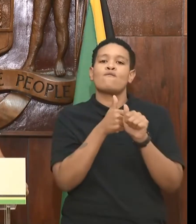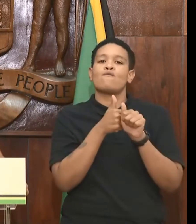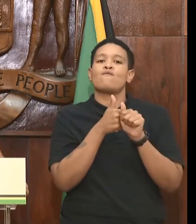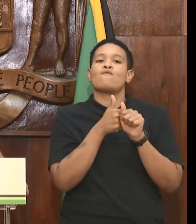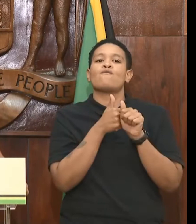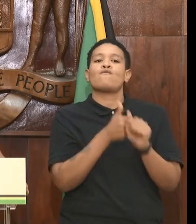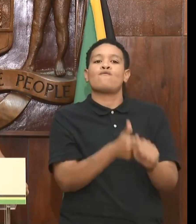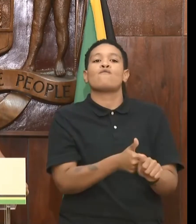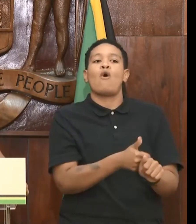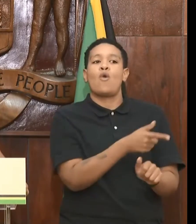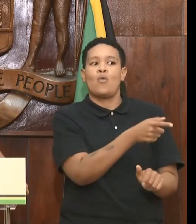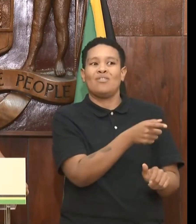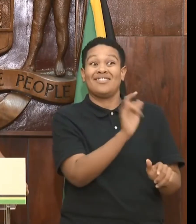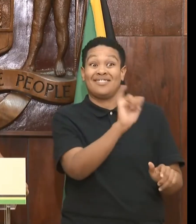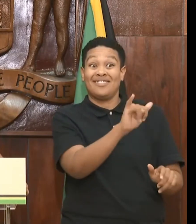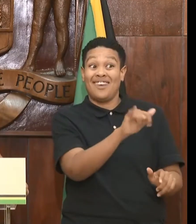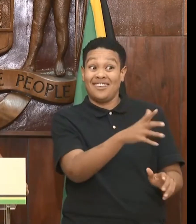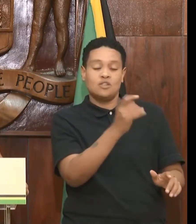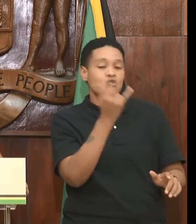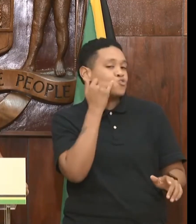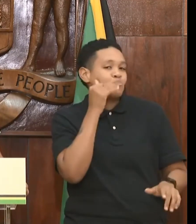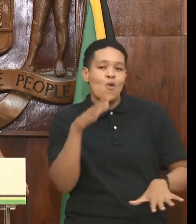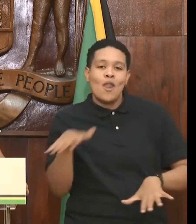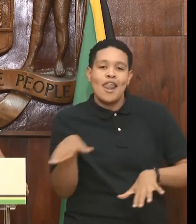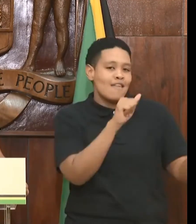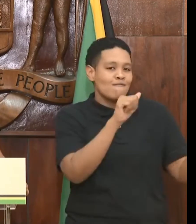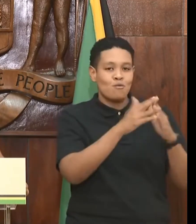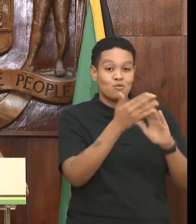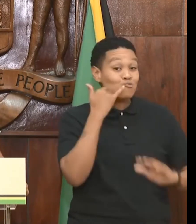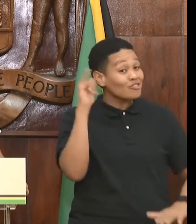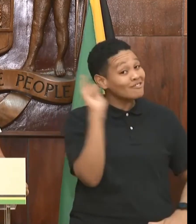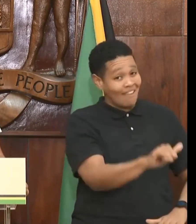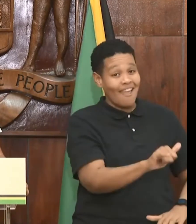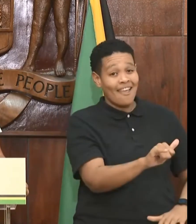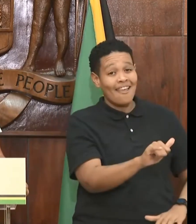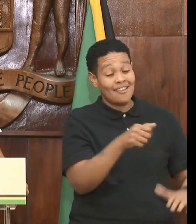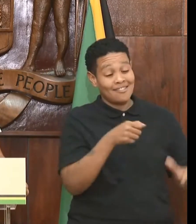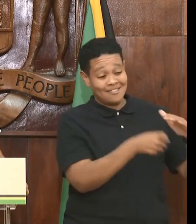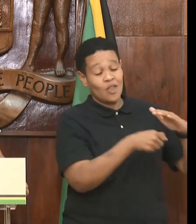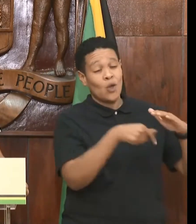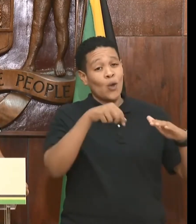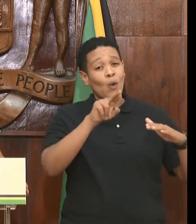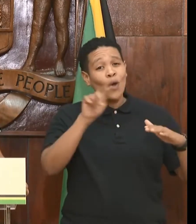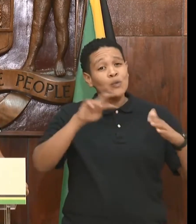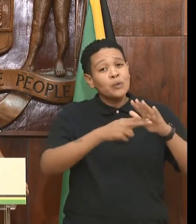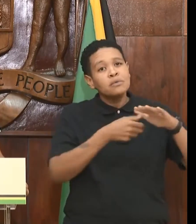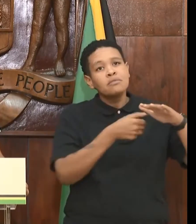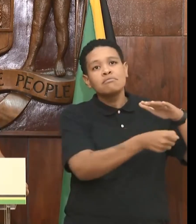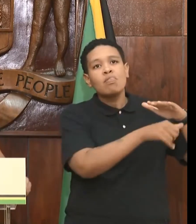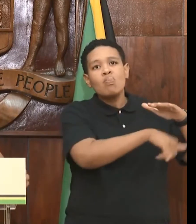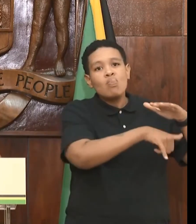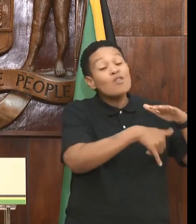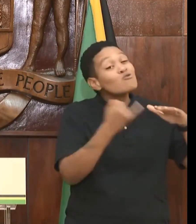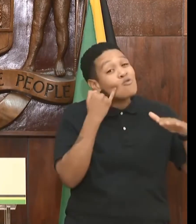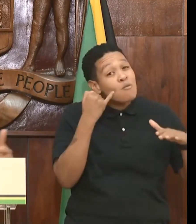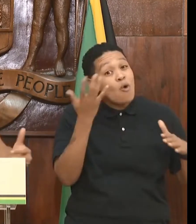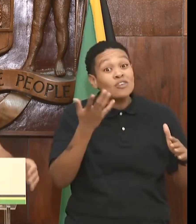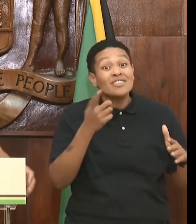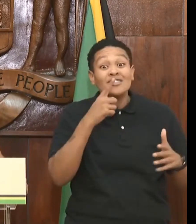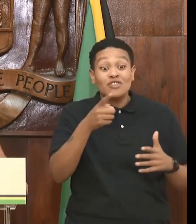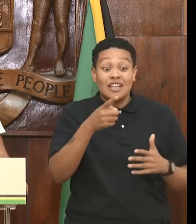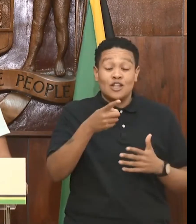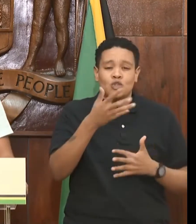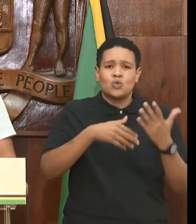which they can't leave the community or should not leave the community. And frankly speaking, the socioeconomic